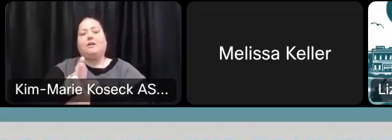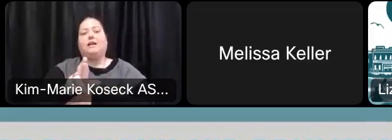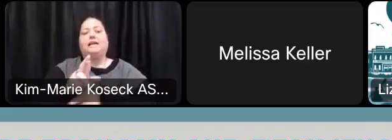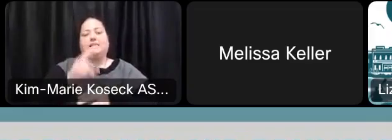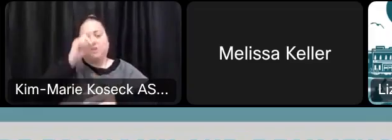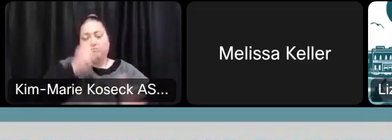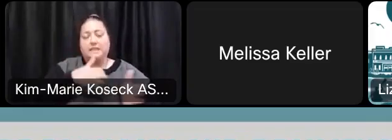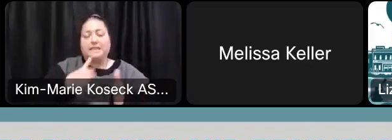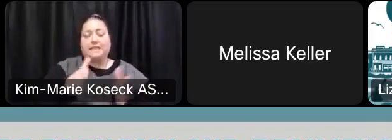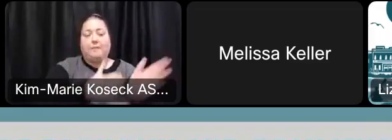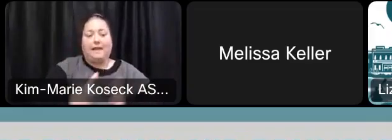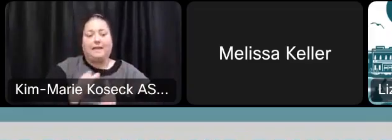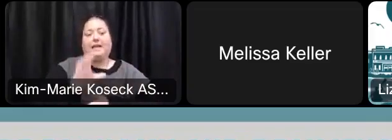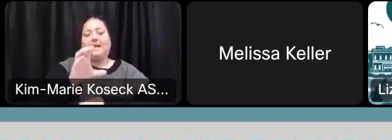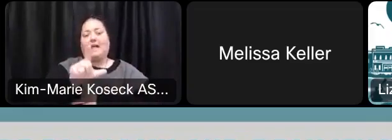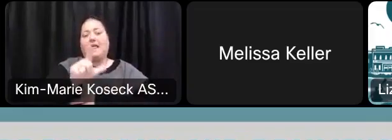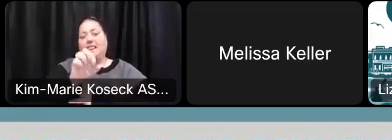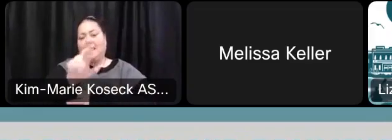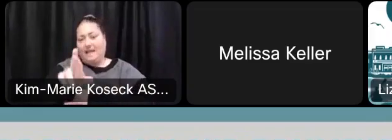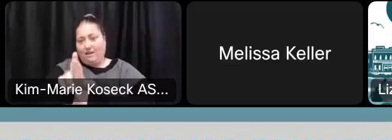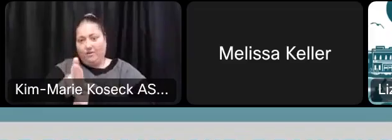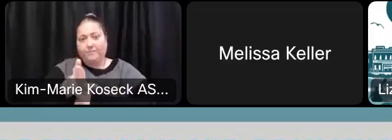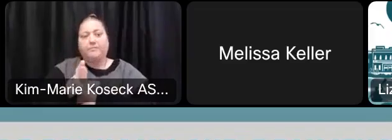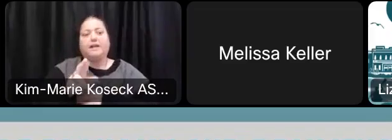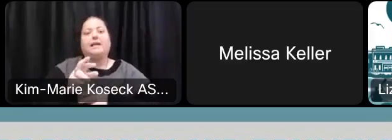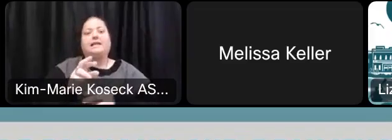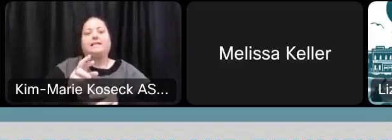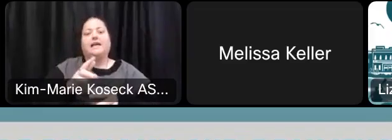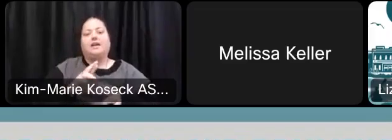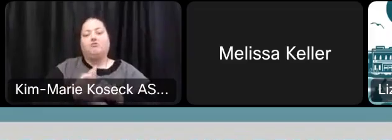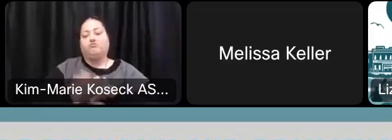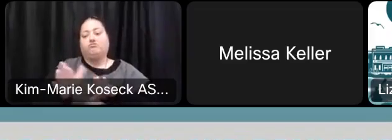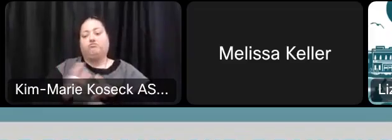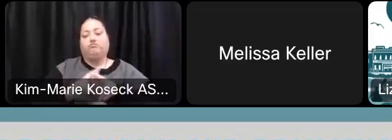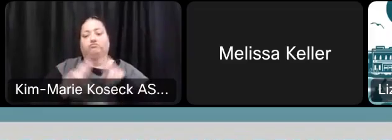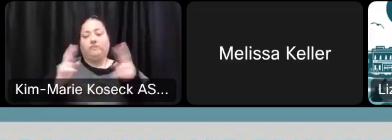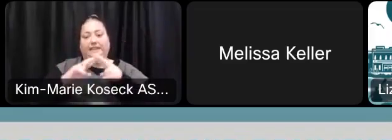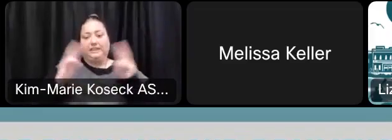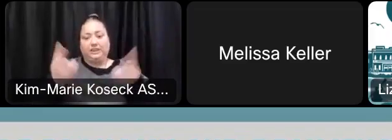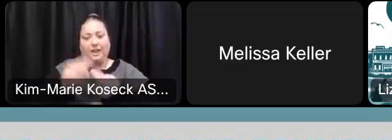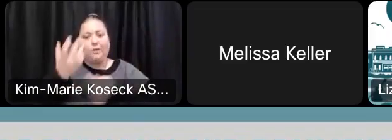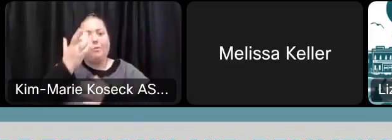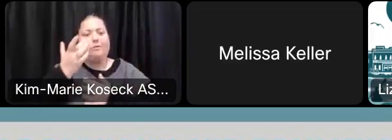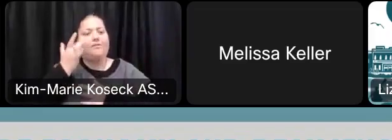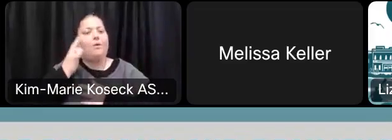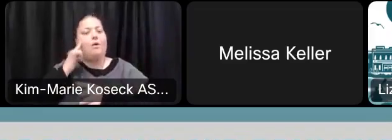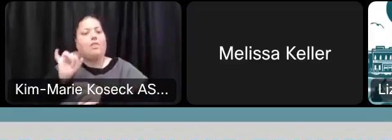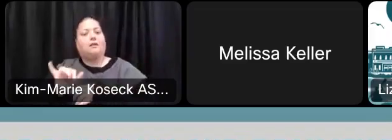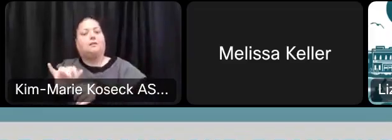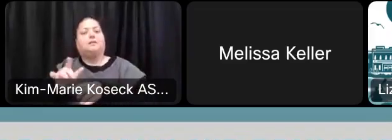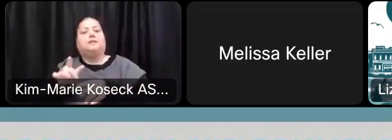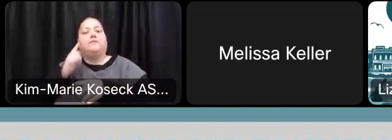side. CLEAR is a region-wide approach to addressing some of the